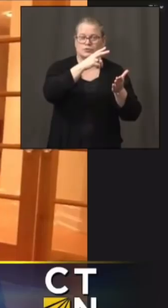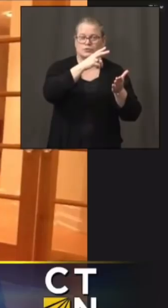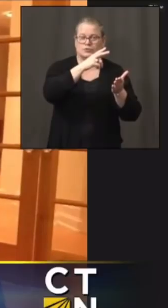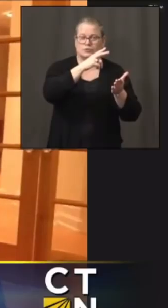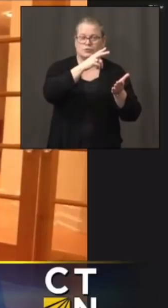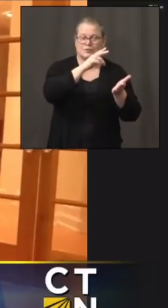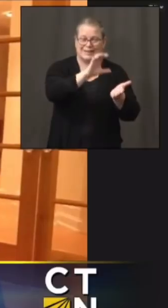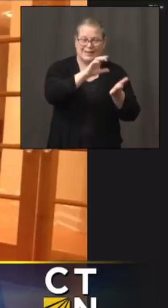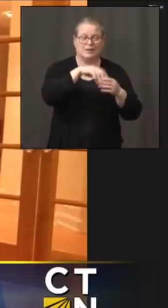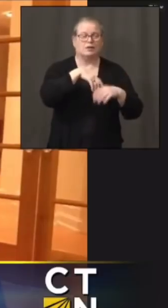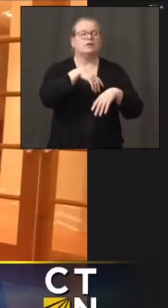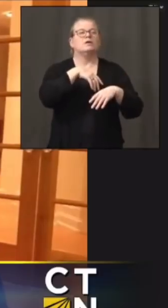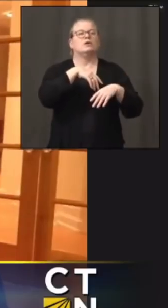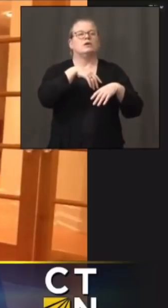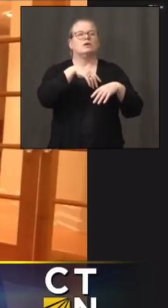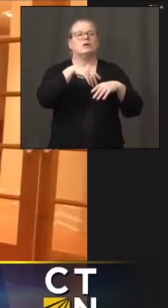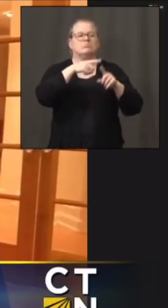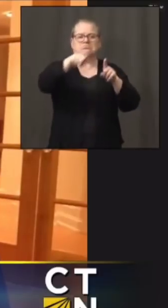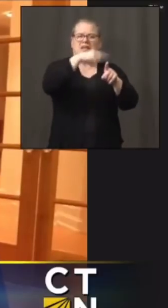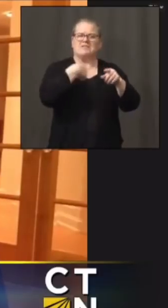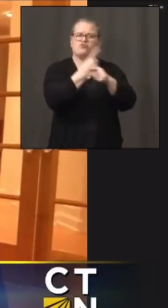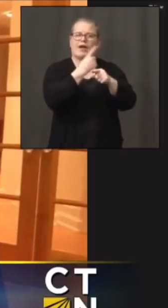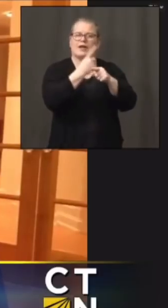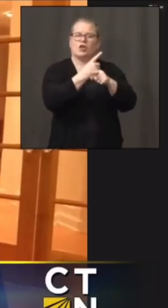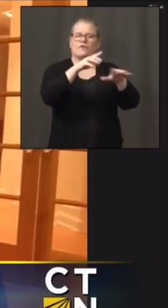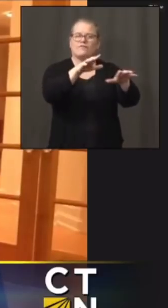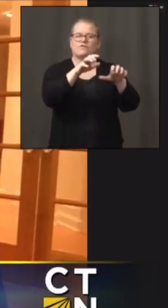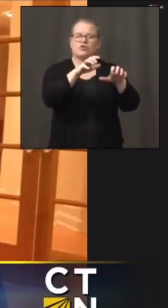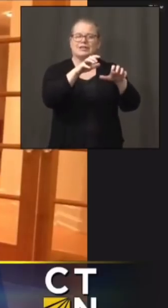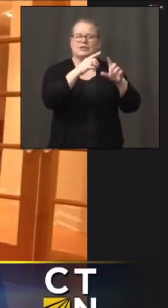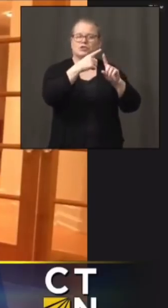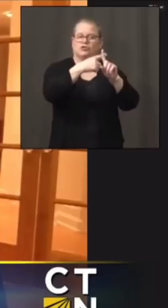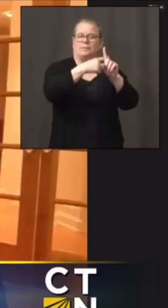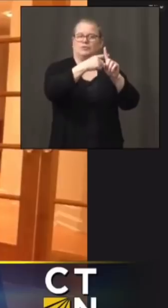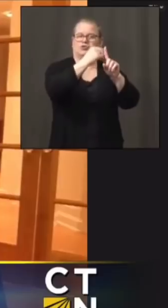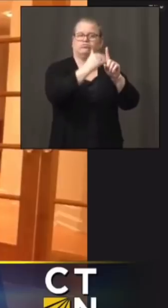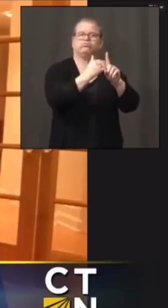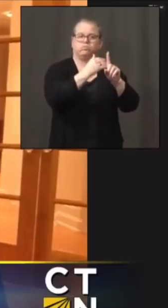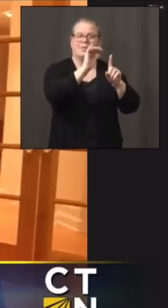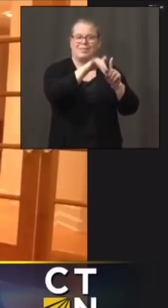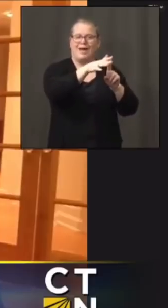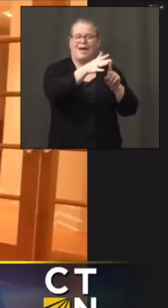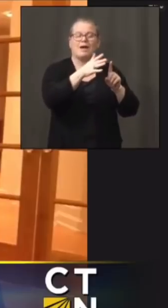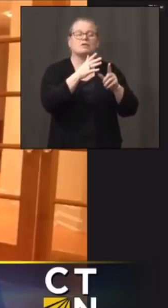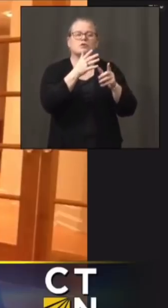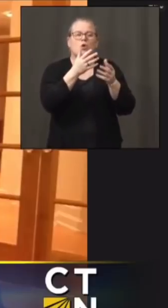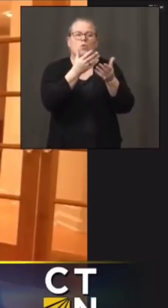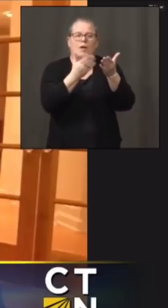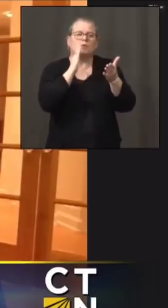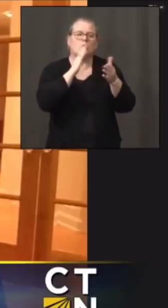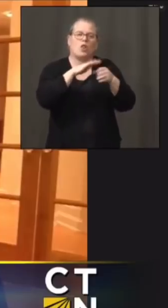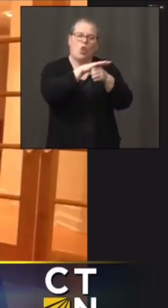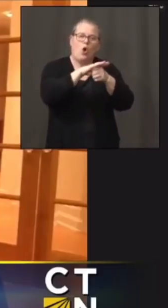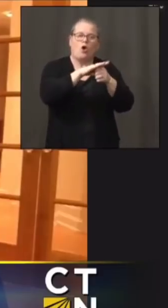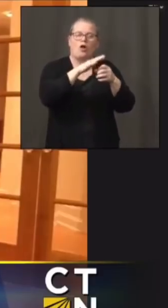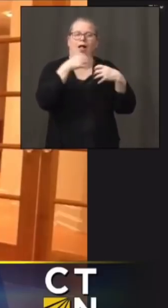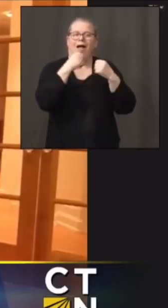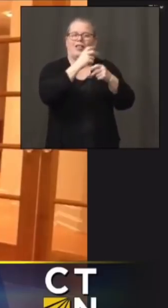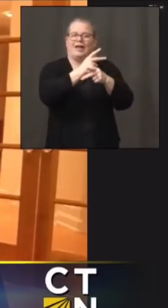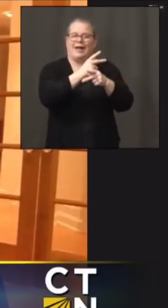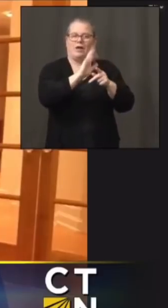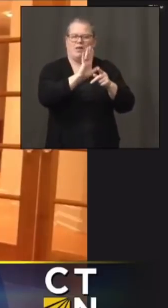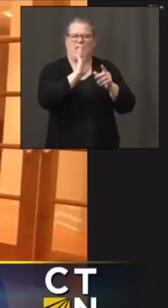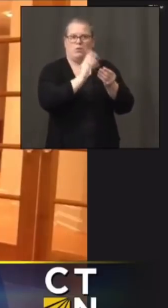it in a normal freezer. As we get further out into time, we'll have more to communicate. I think at this